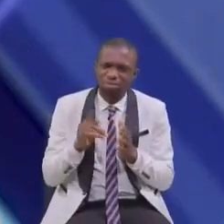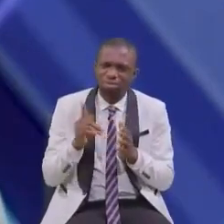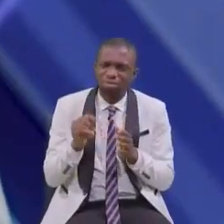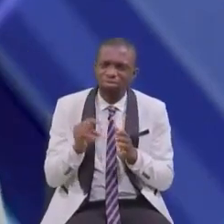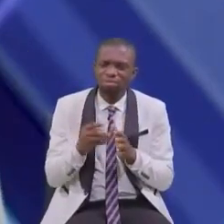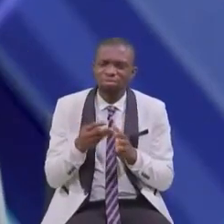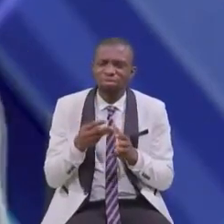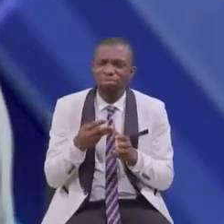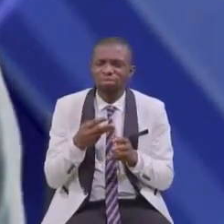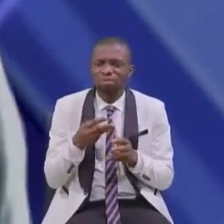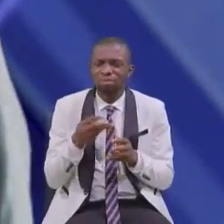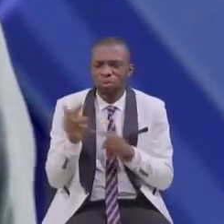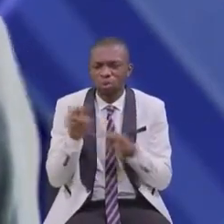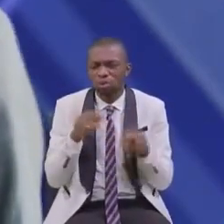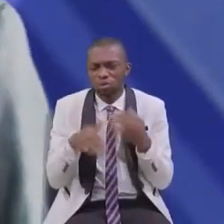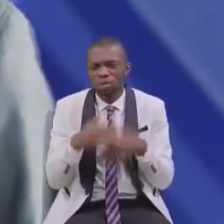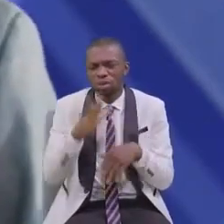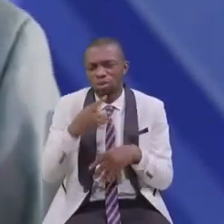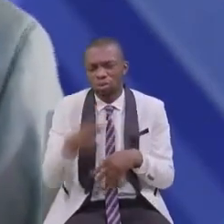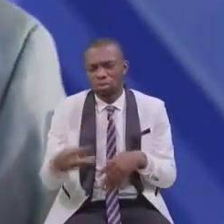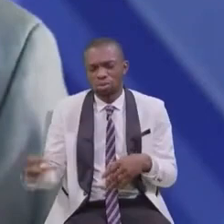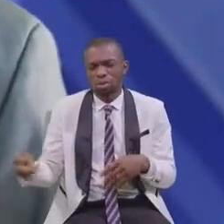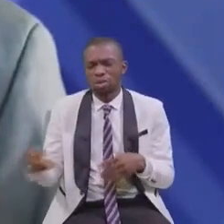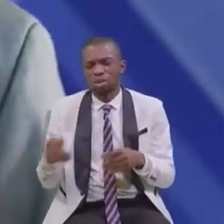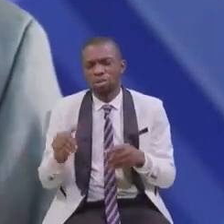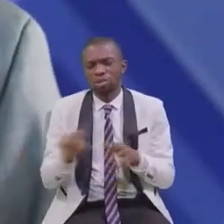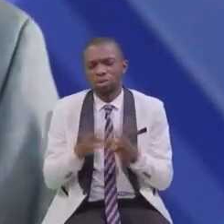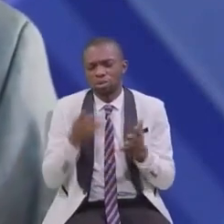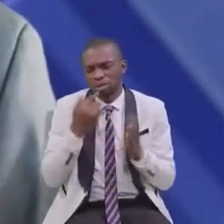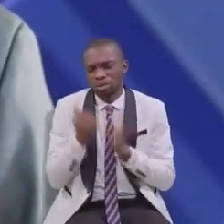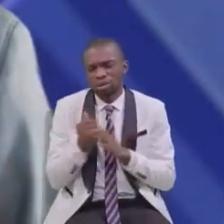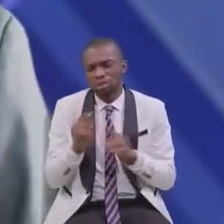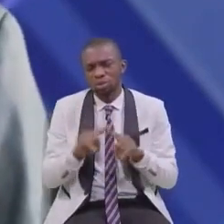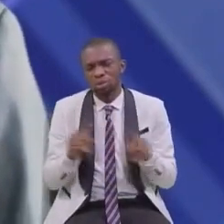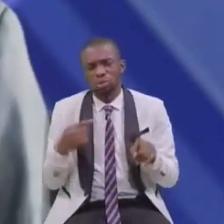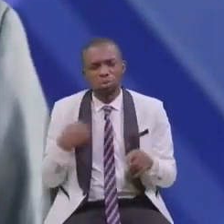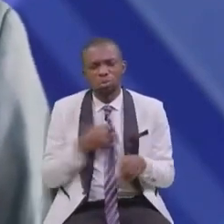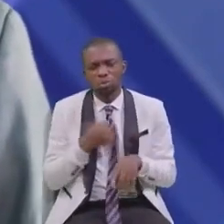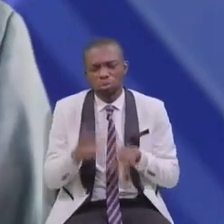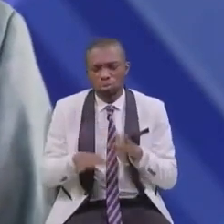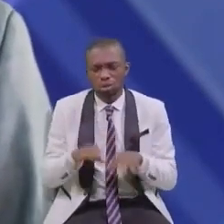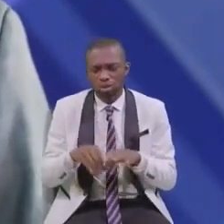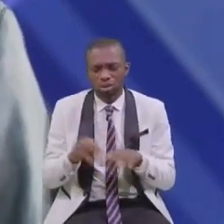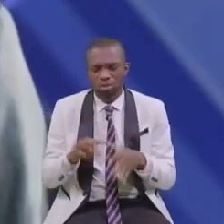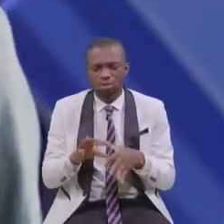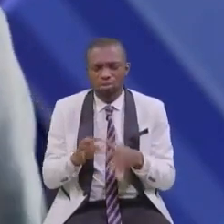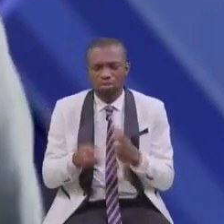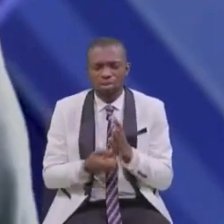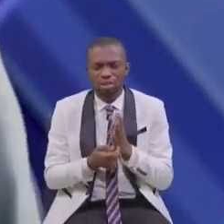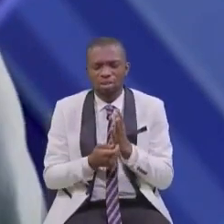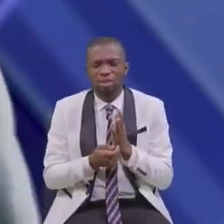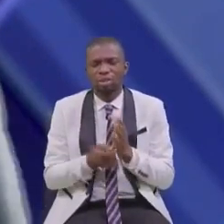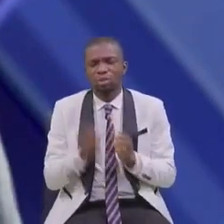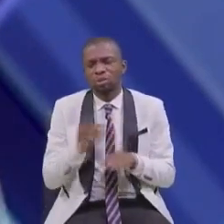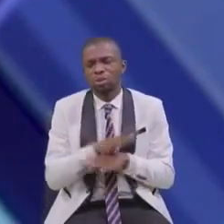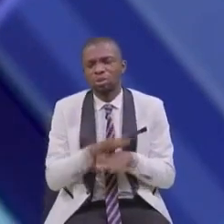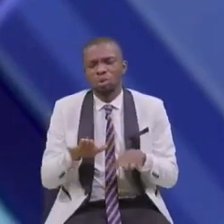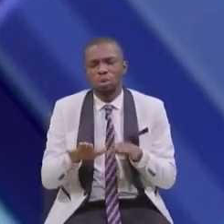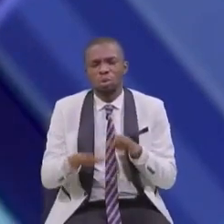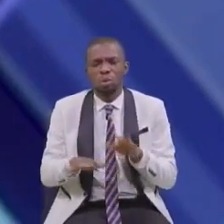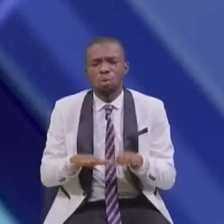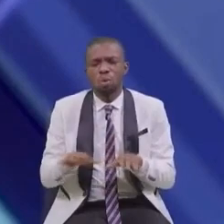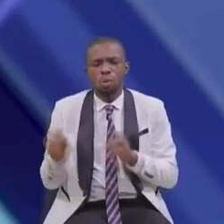we do not walk after the flesh. For the weapons of our warfare are not carnal, but they are mighty through God to the pulling down